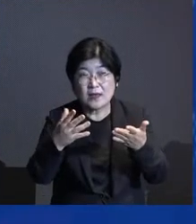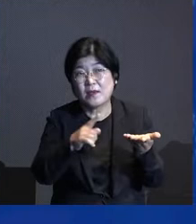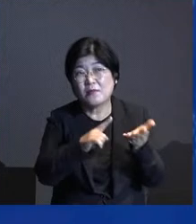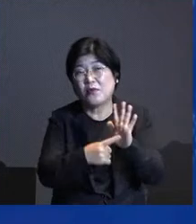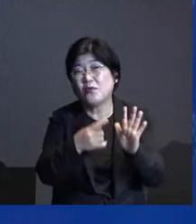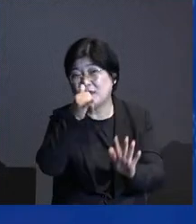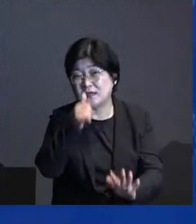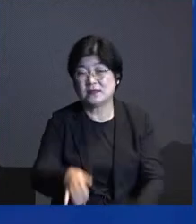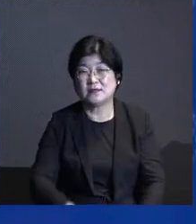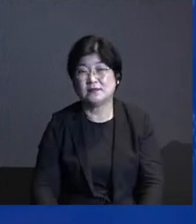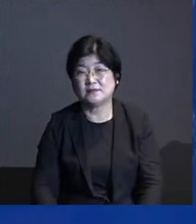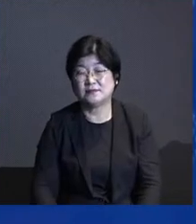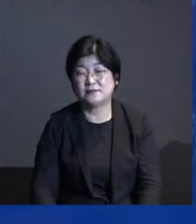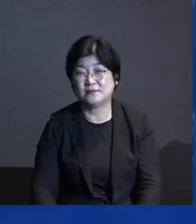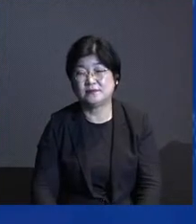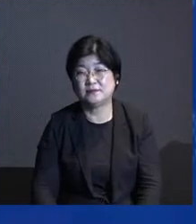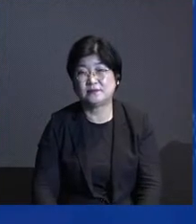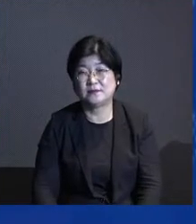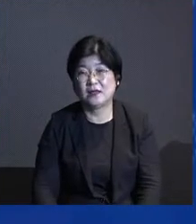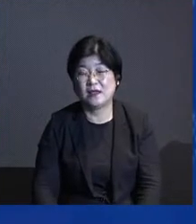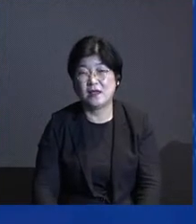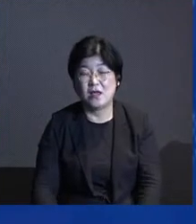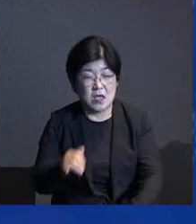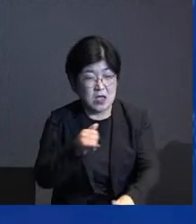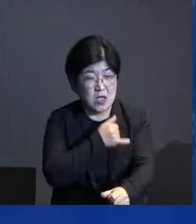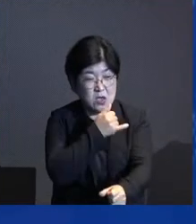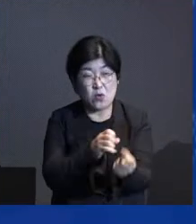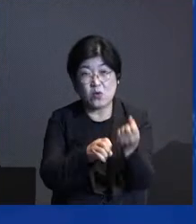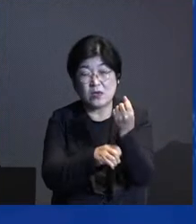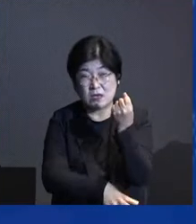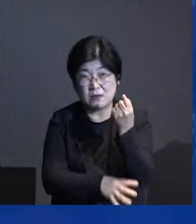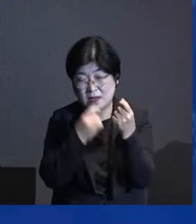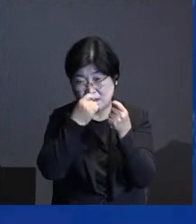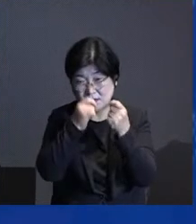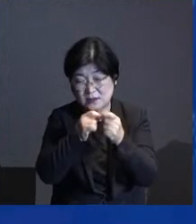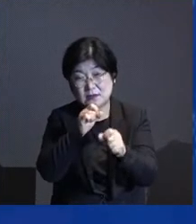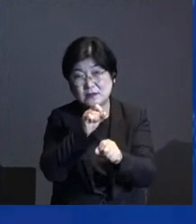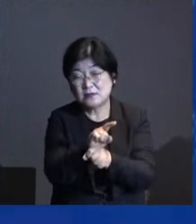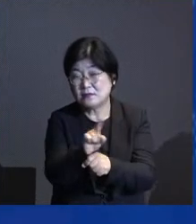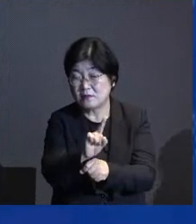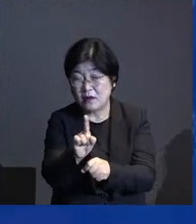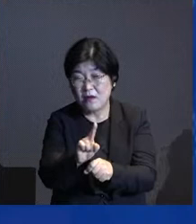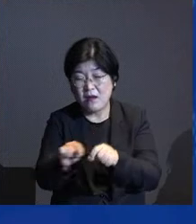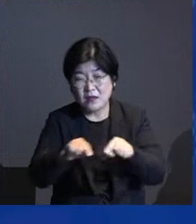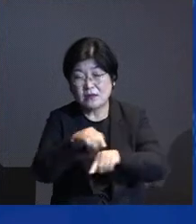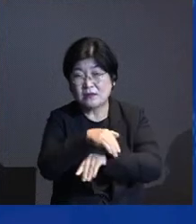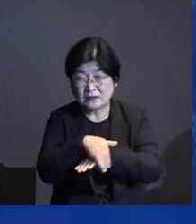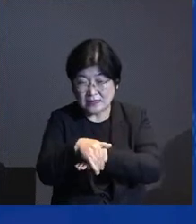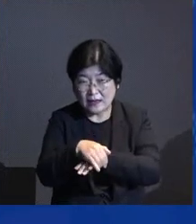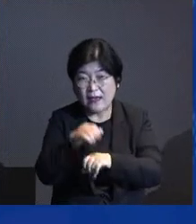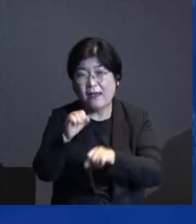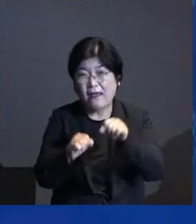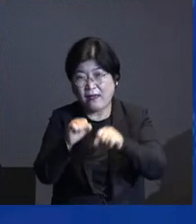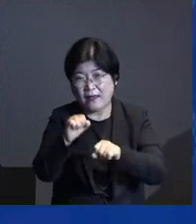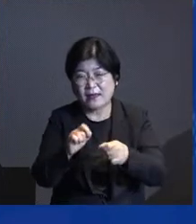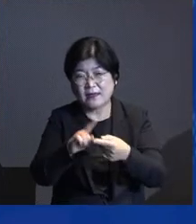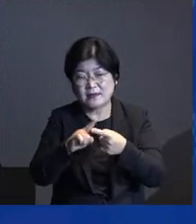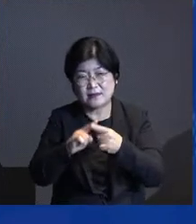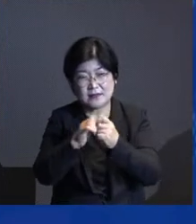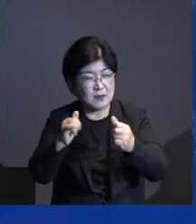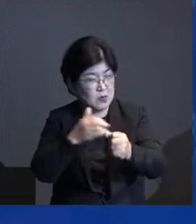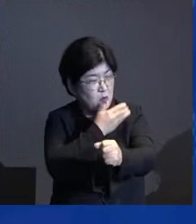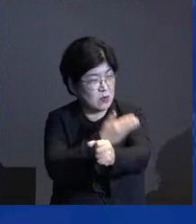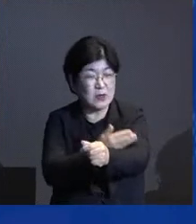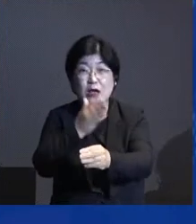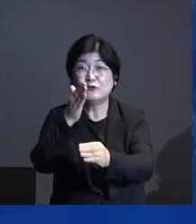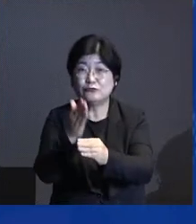Taking a human rights-based approach is about making sure that people's rights are put at the center of policies and practices, but it's not only about